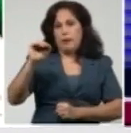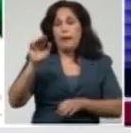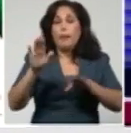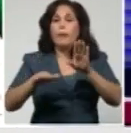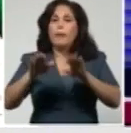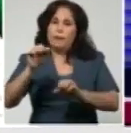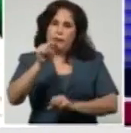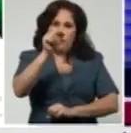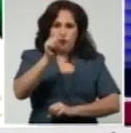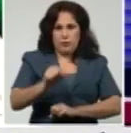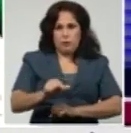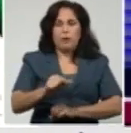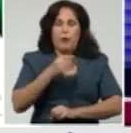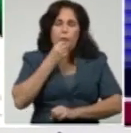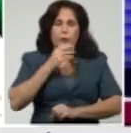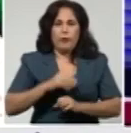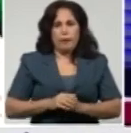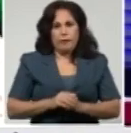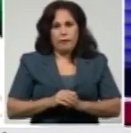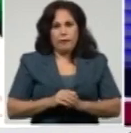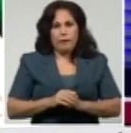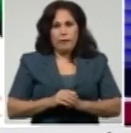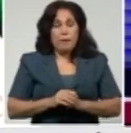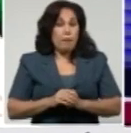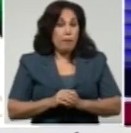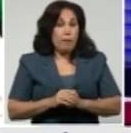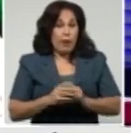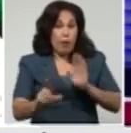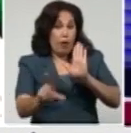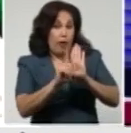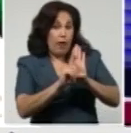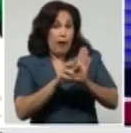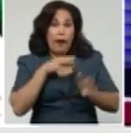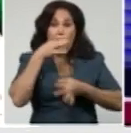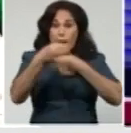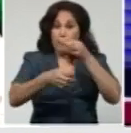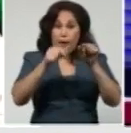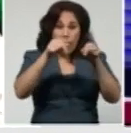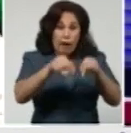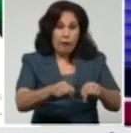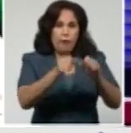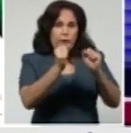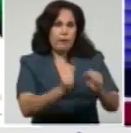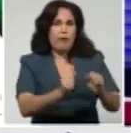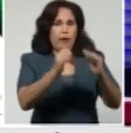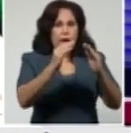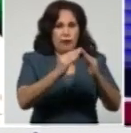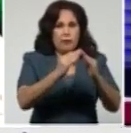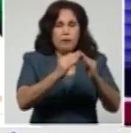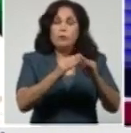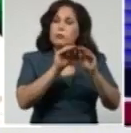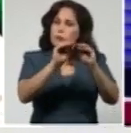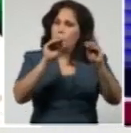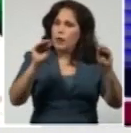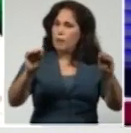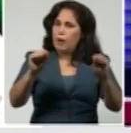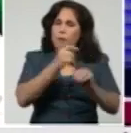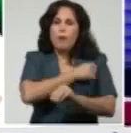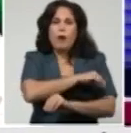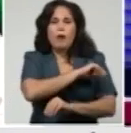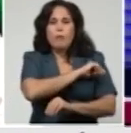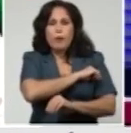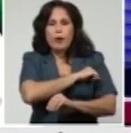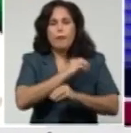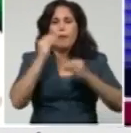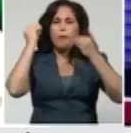yesterday were asymptomatic at the time of testing. Overall, 61% of positive cases on